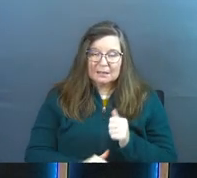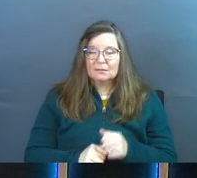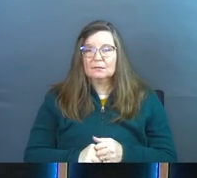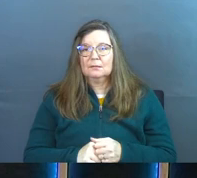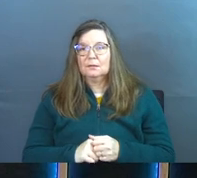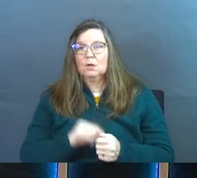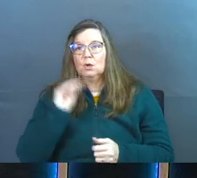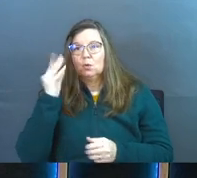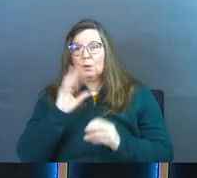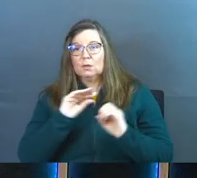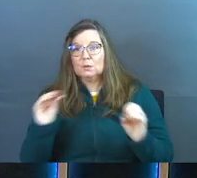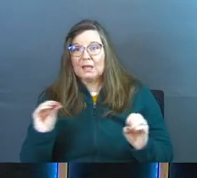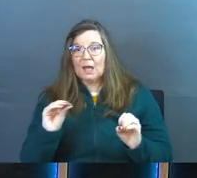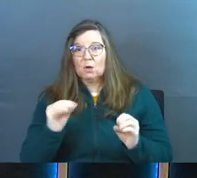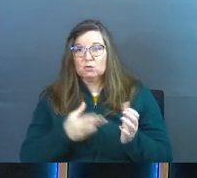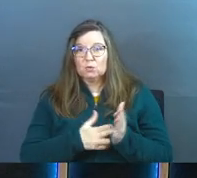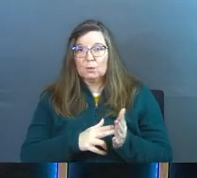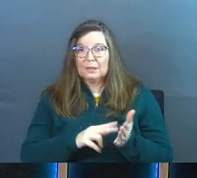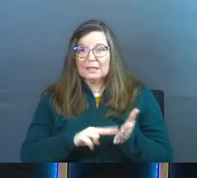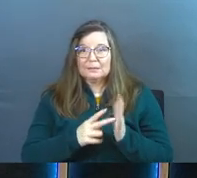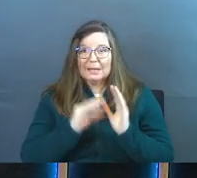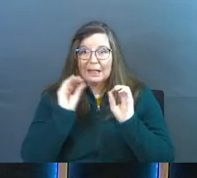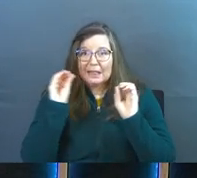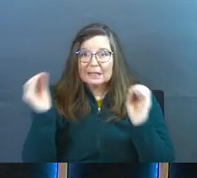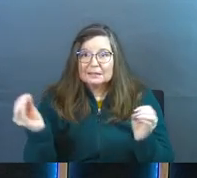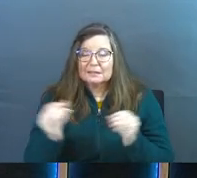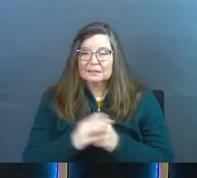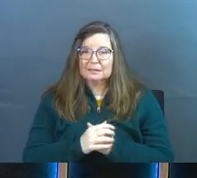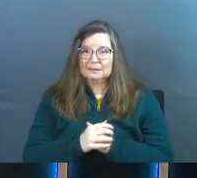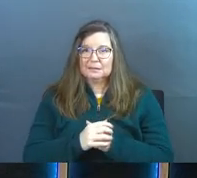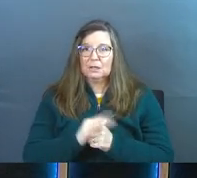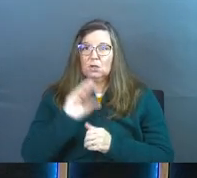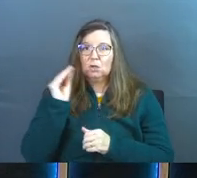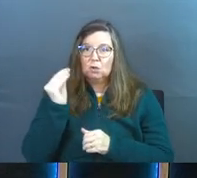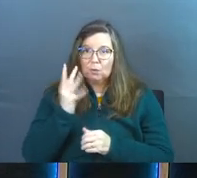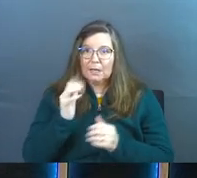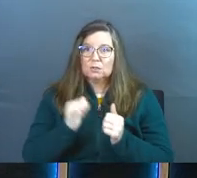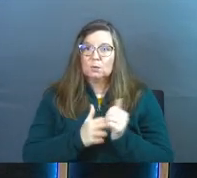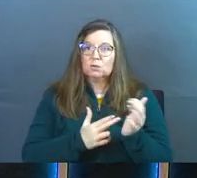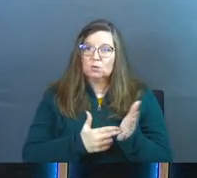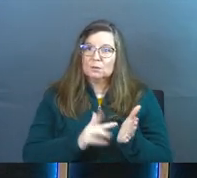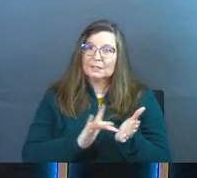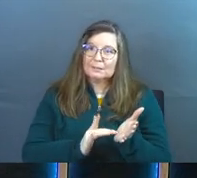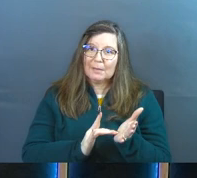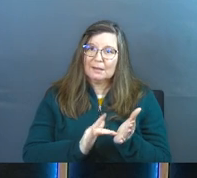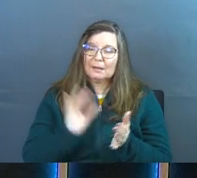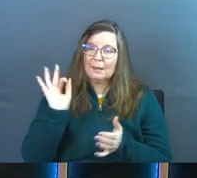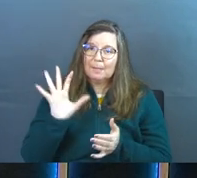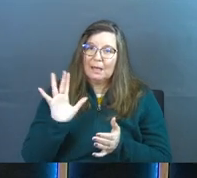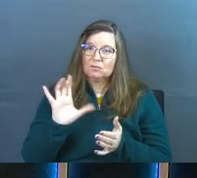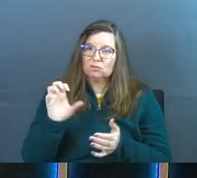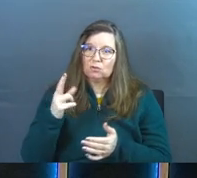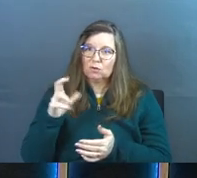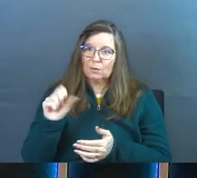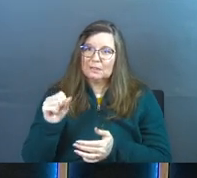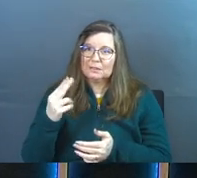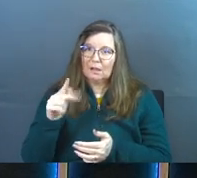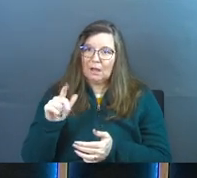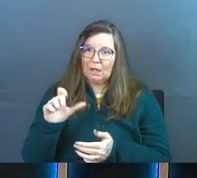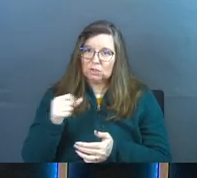Grace without truth is meaningless. Grace with truth is medicine. Pastor Chris Hodges said that.